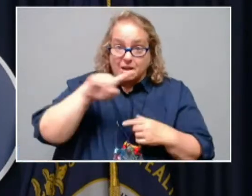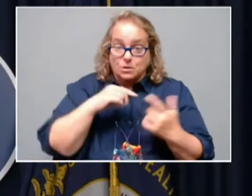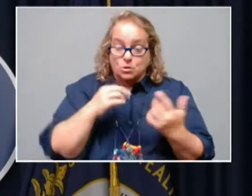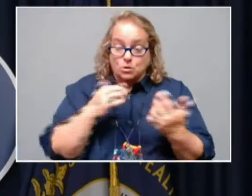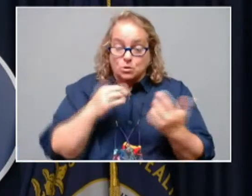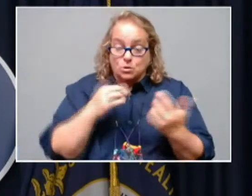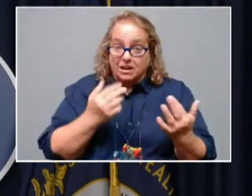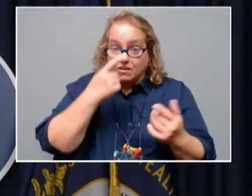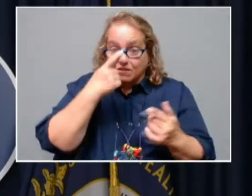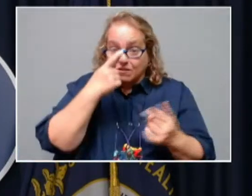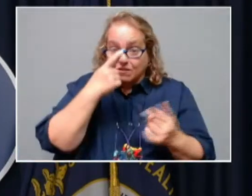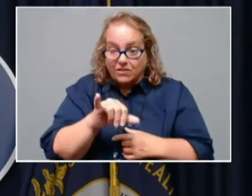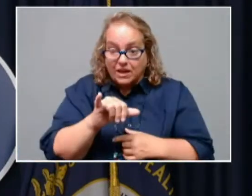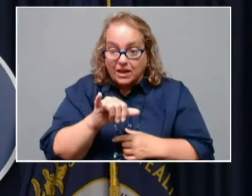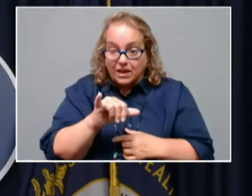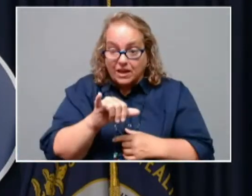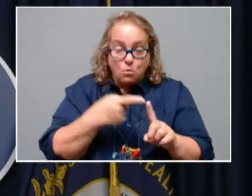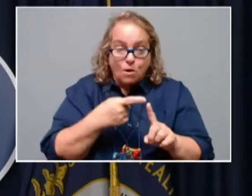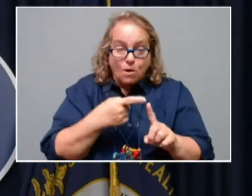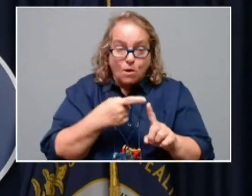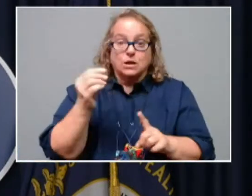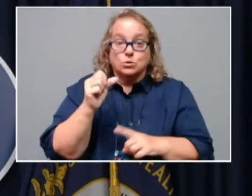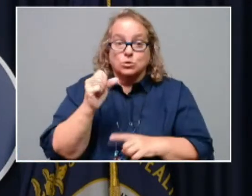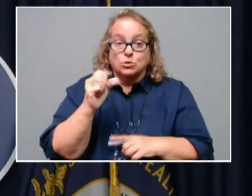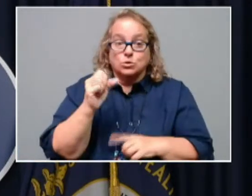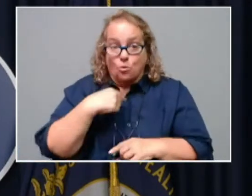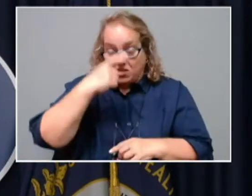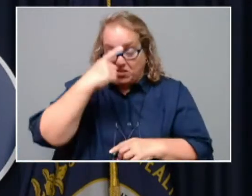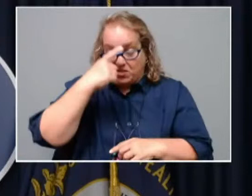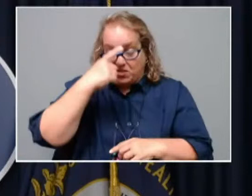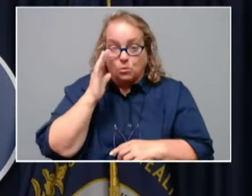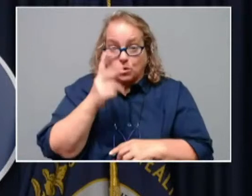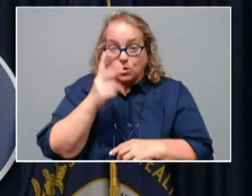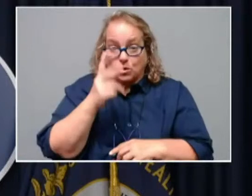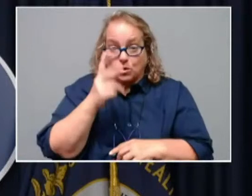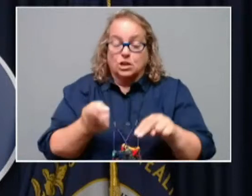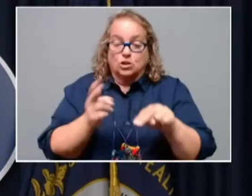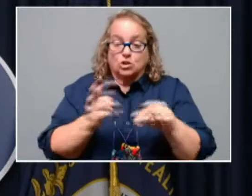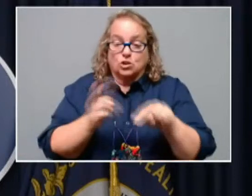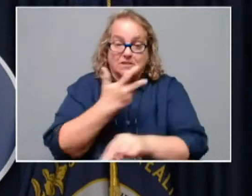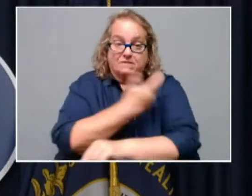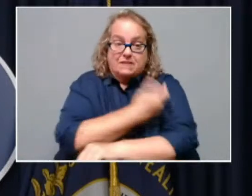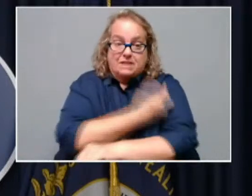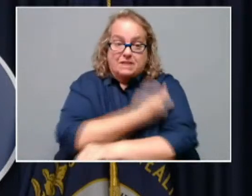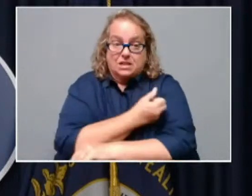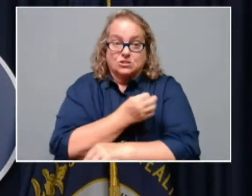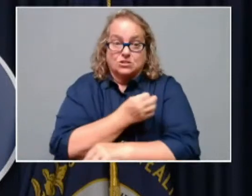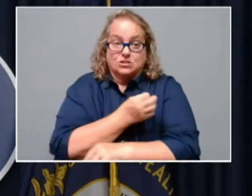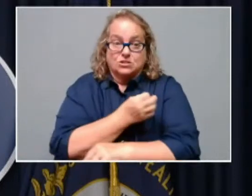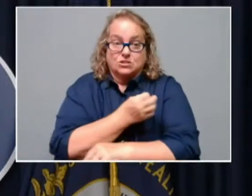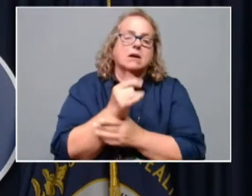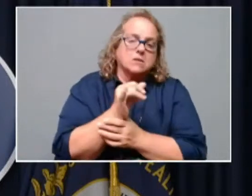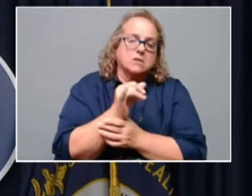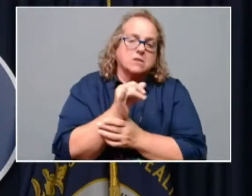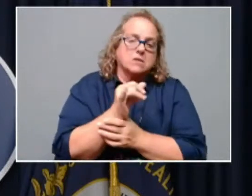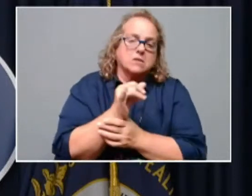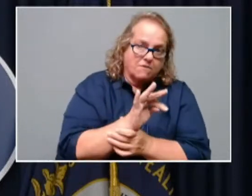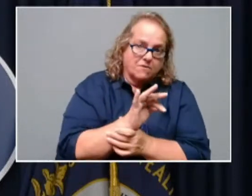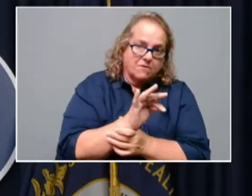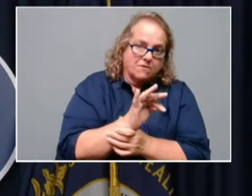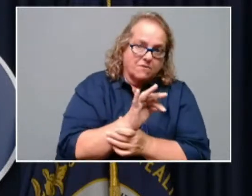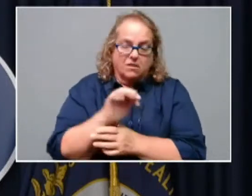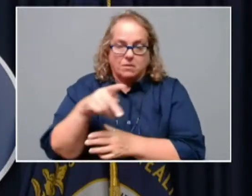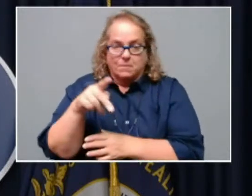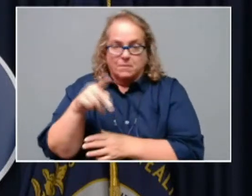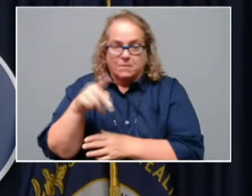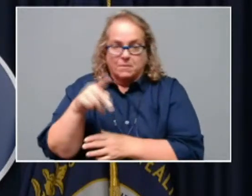this point. And so I think we will see increased vaccinations because of that. Do